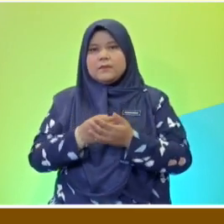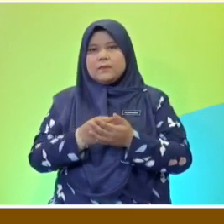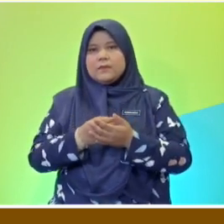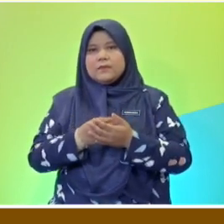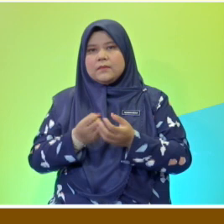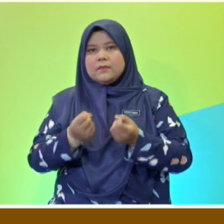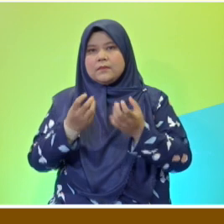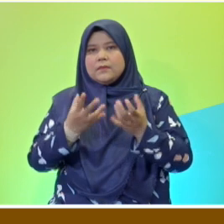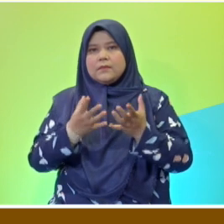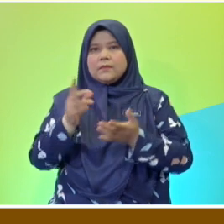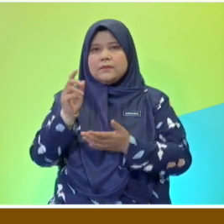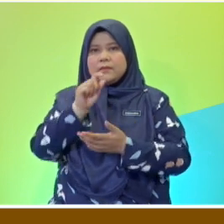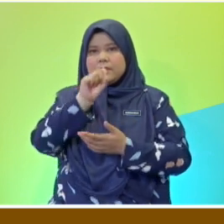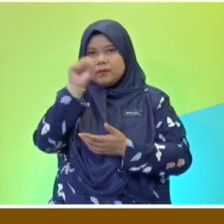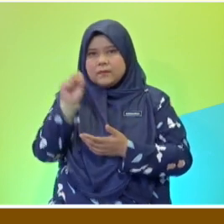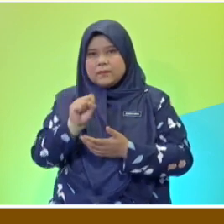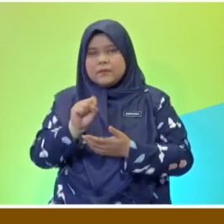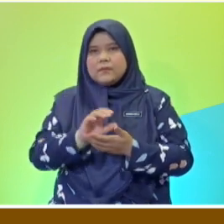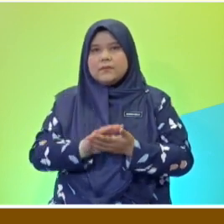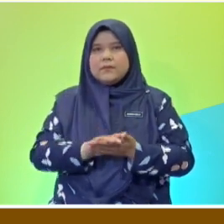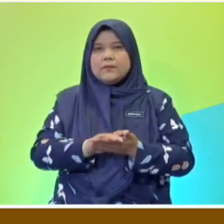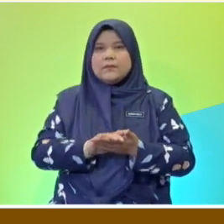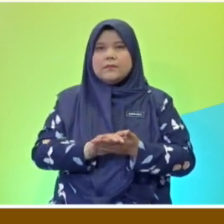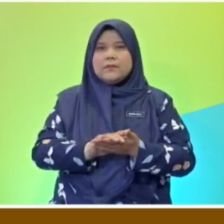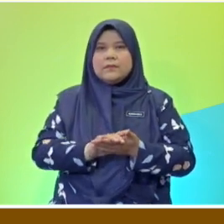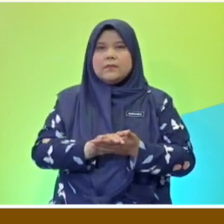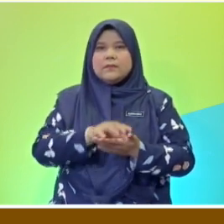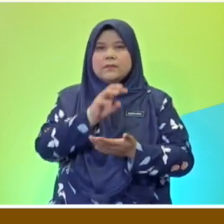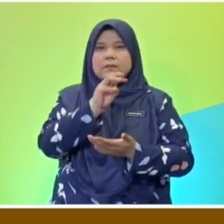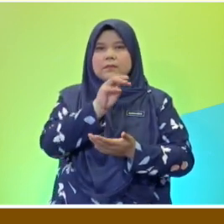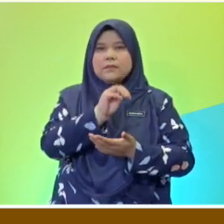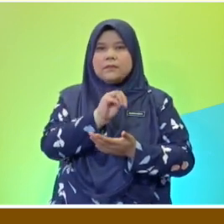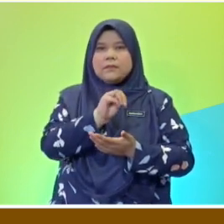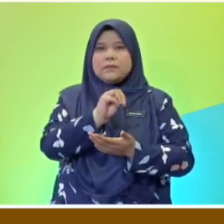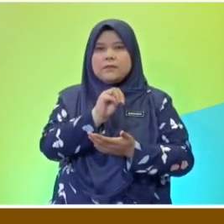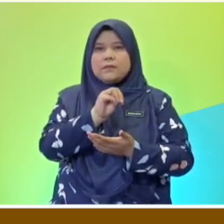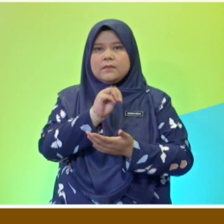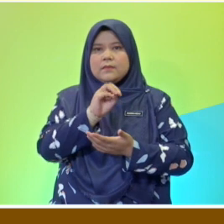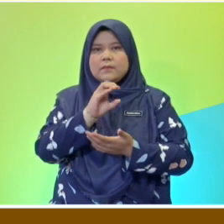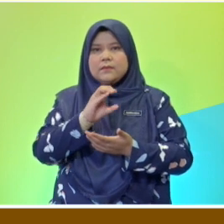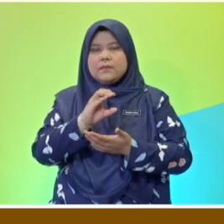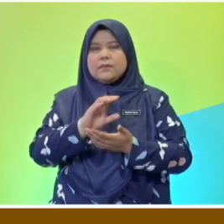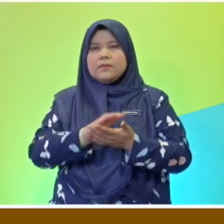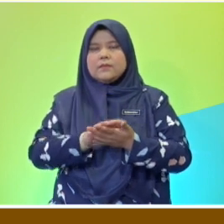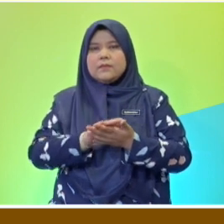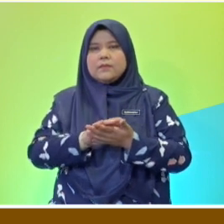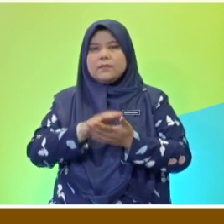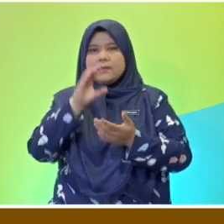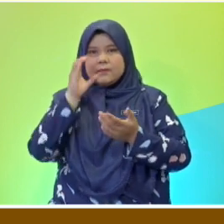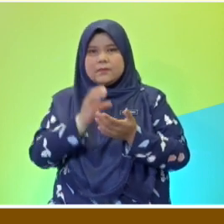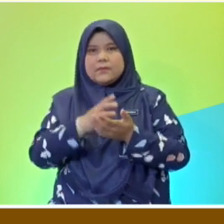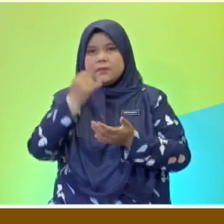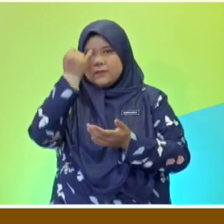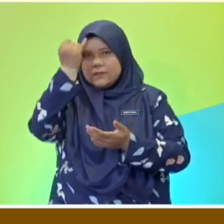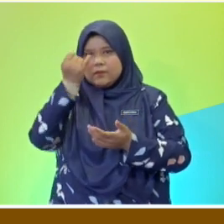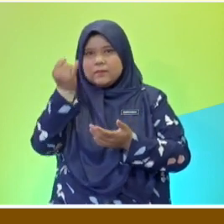of task types. Okay, there are MCQs, error corrections, information transfer,